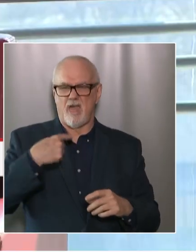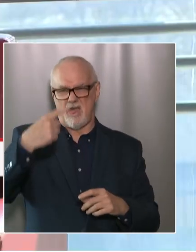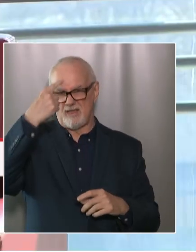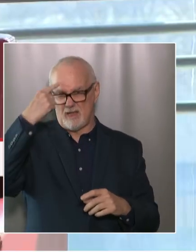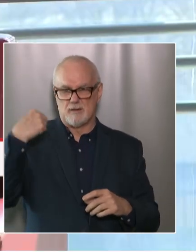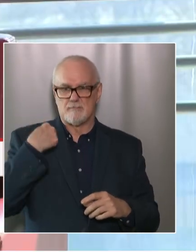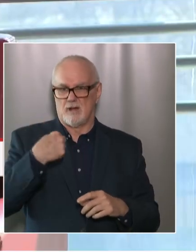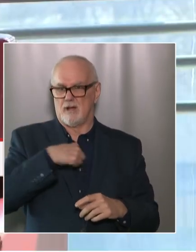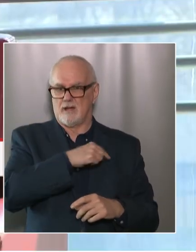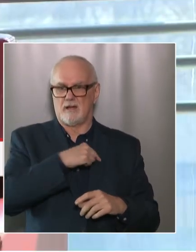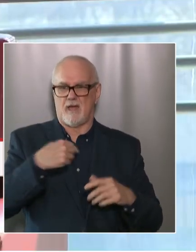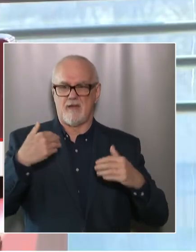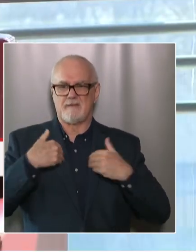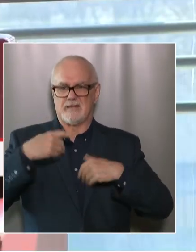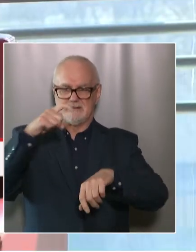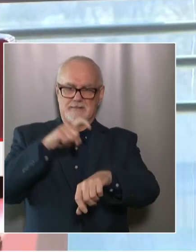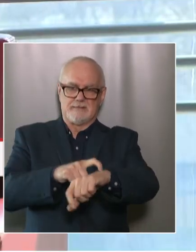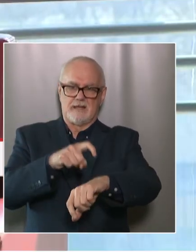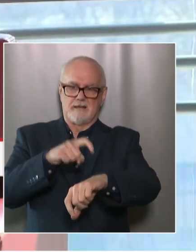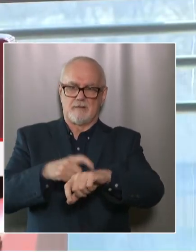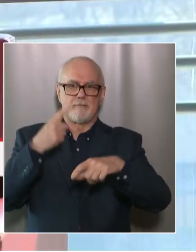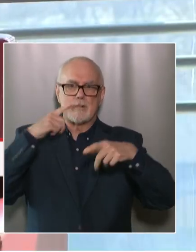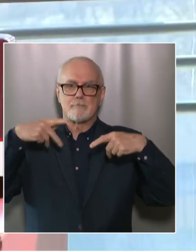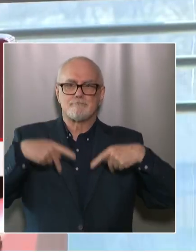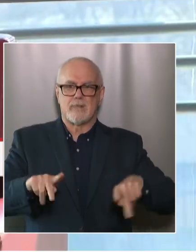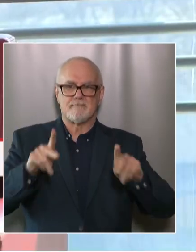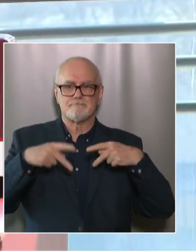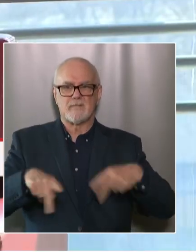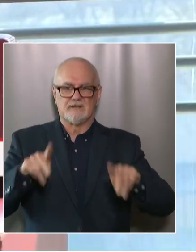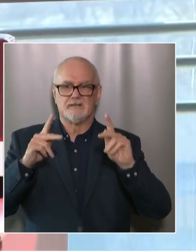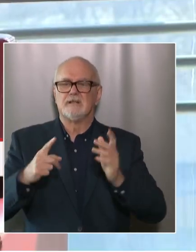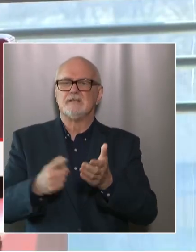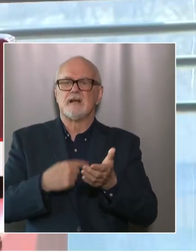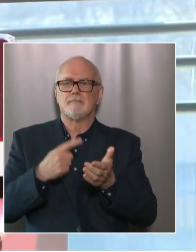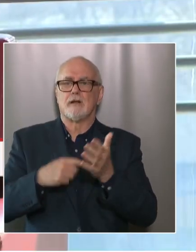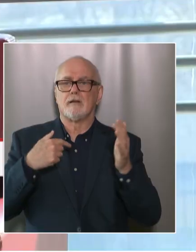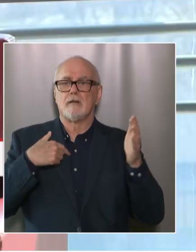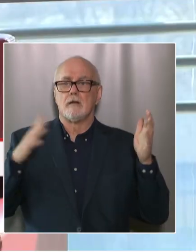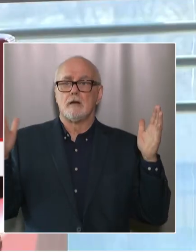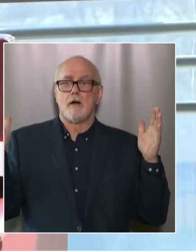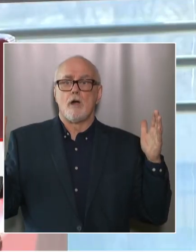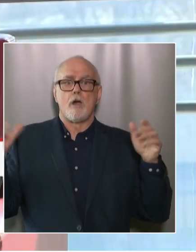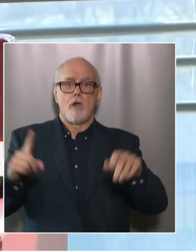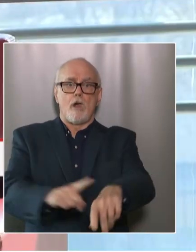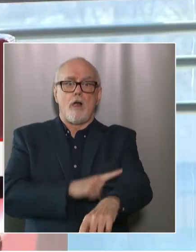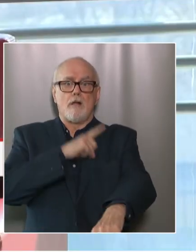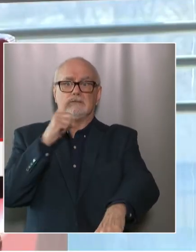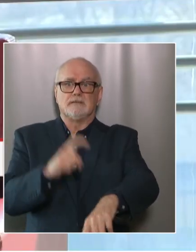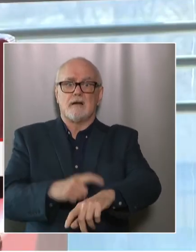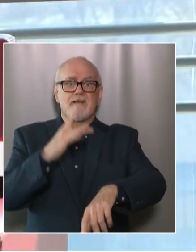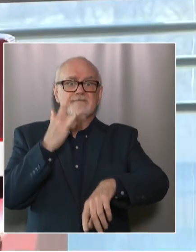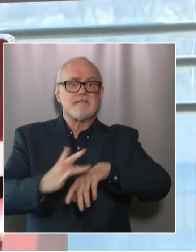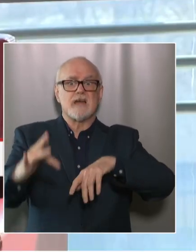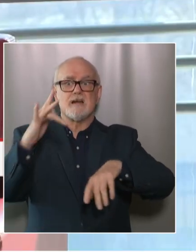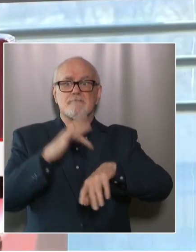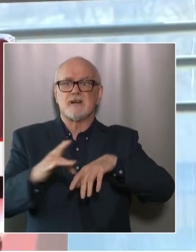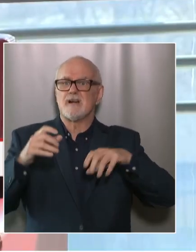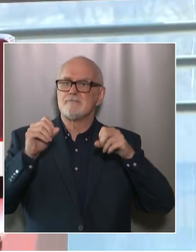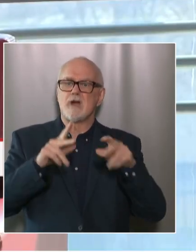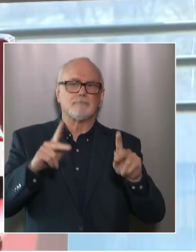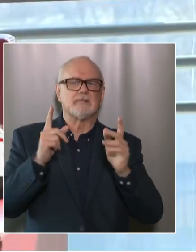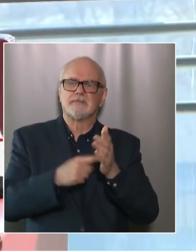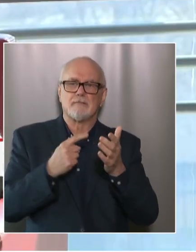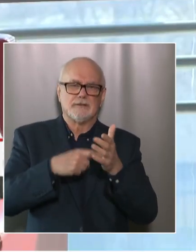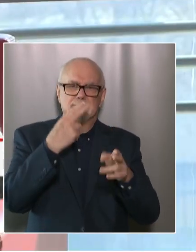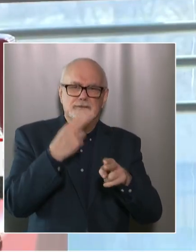that open and close. And sometimes the window stays open for a long time, sometimes it doesn't, and you never really know